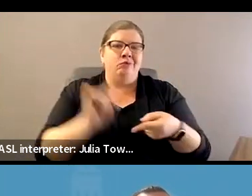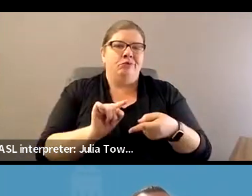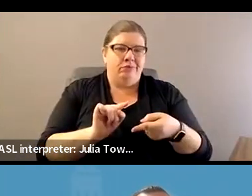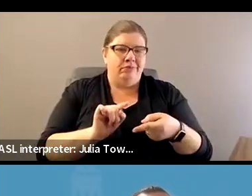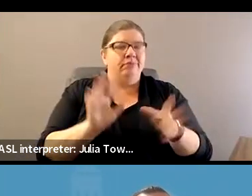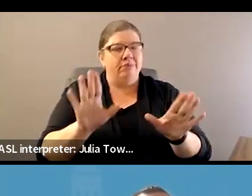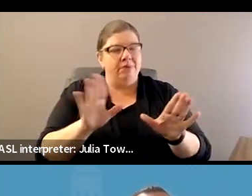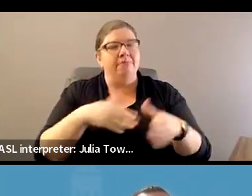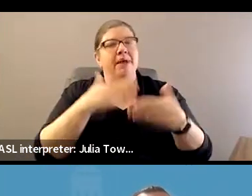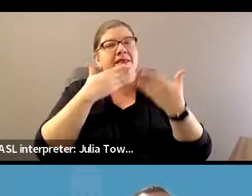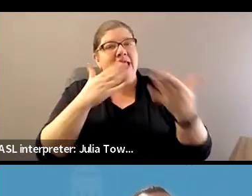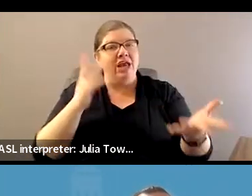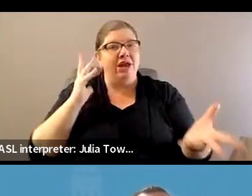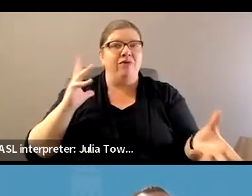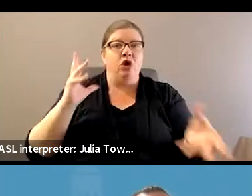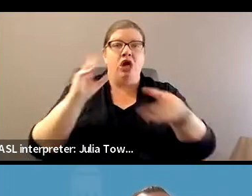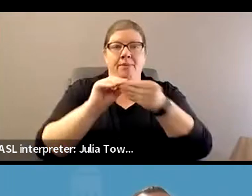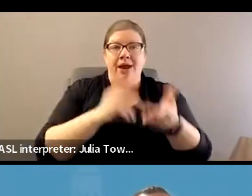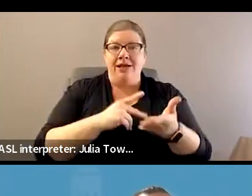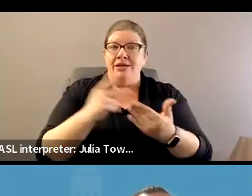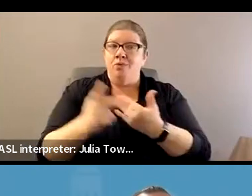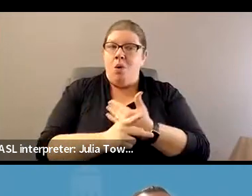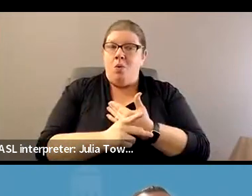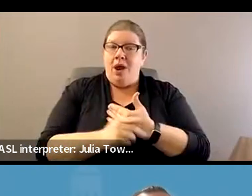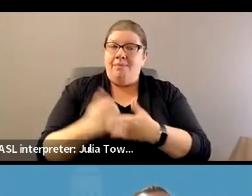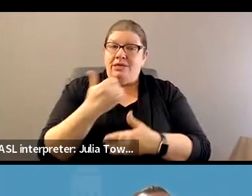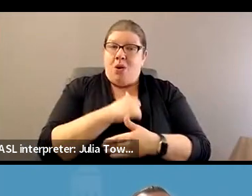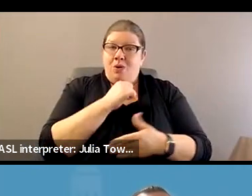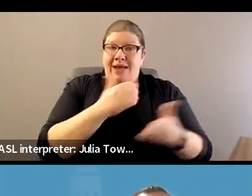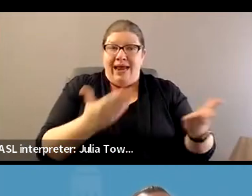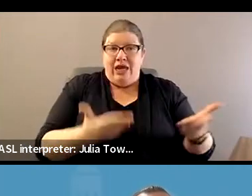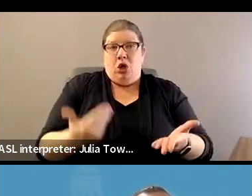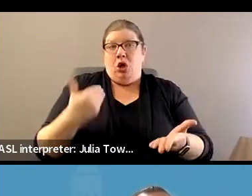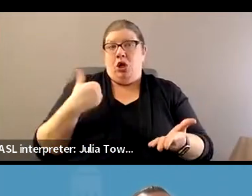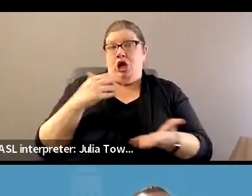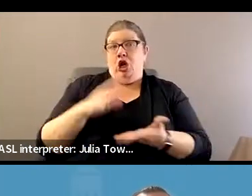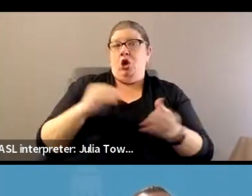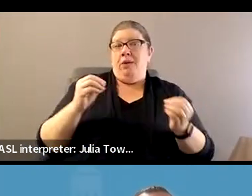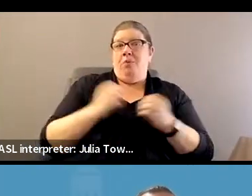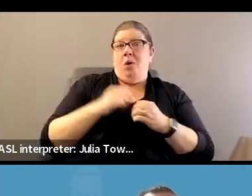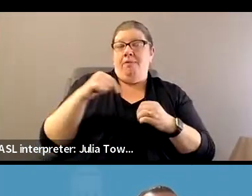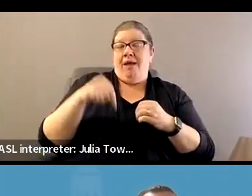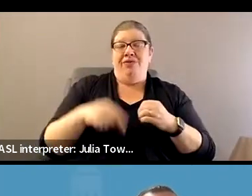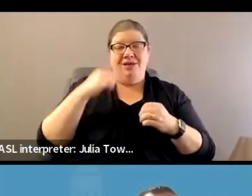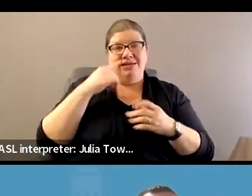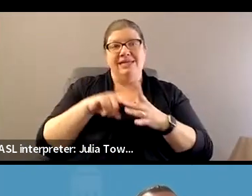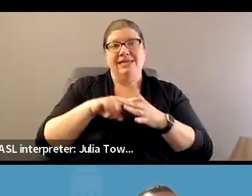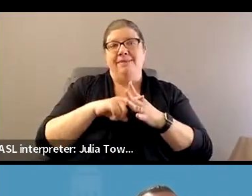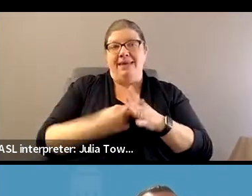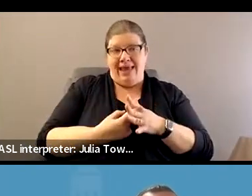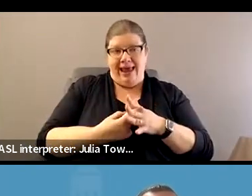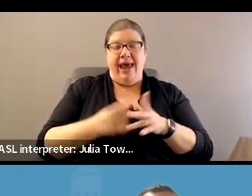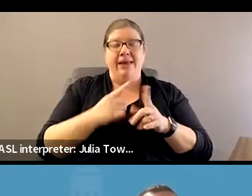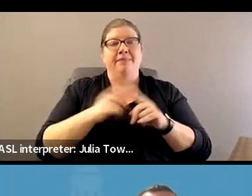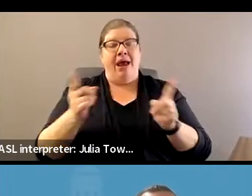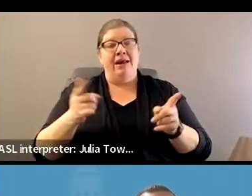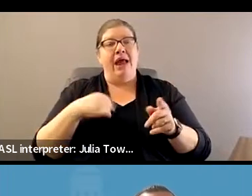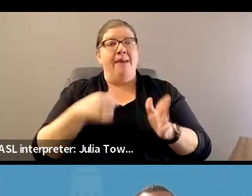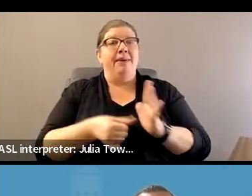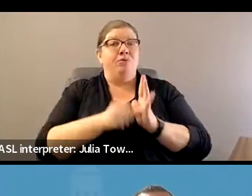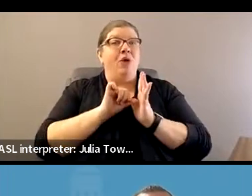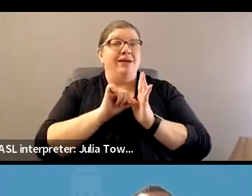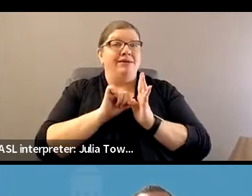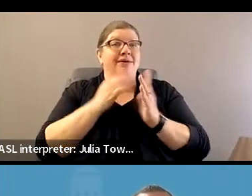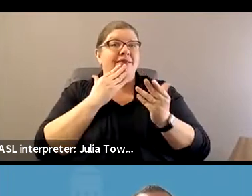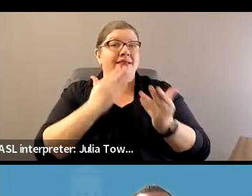thank you for a comprehensive program. I'm sorry I wasn't here earlier to learn more about this as it began, but I'm very impressed.